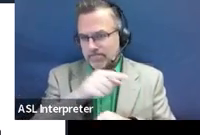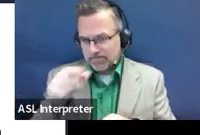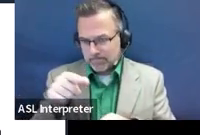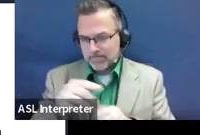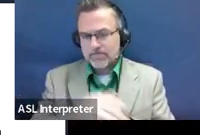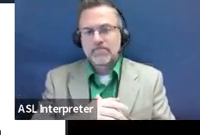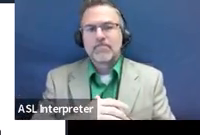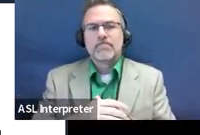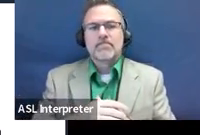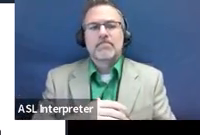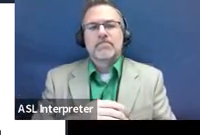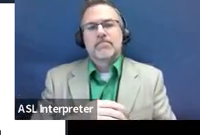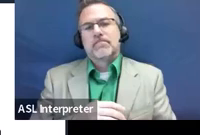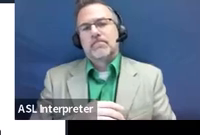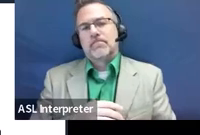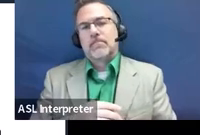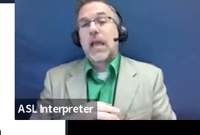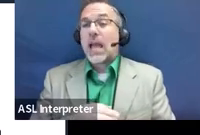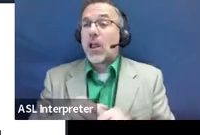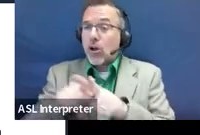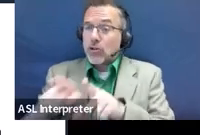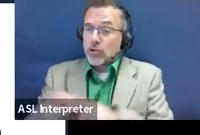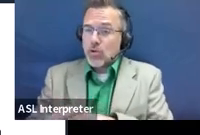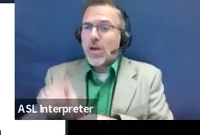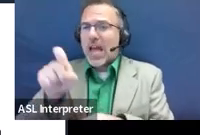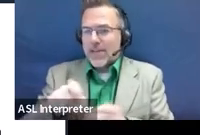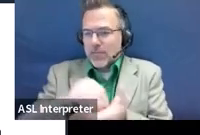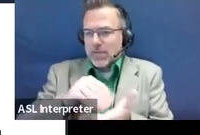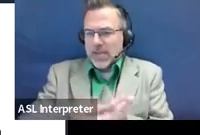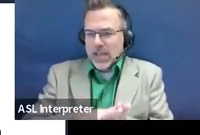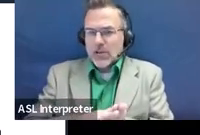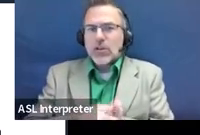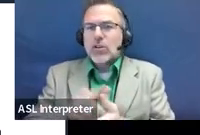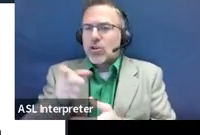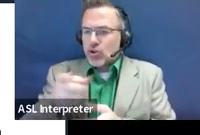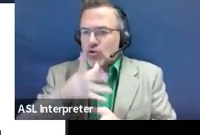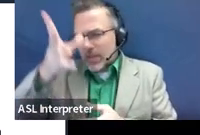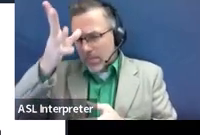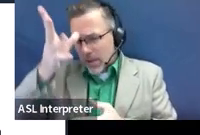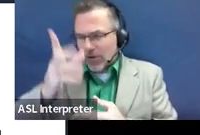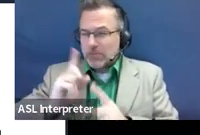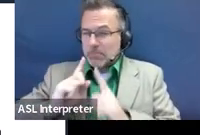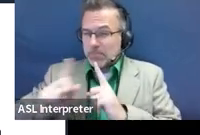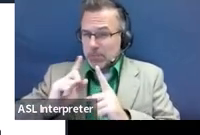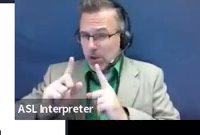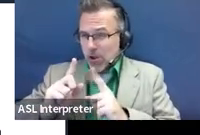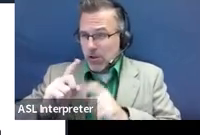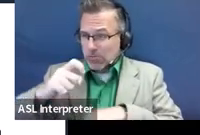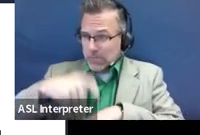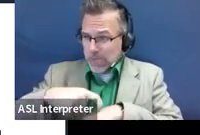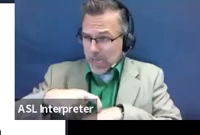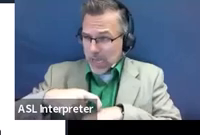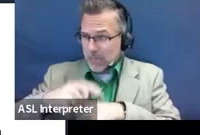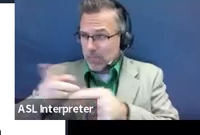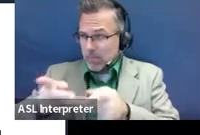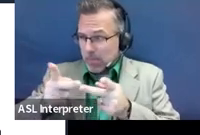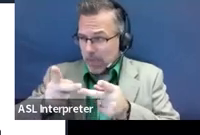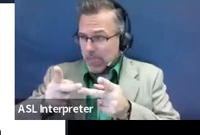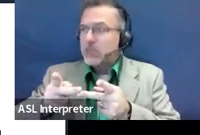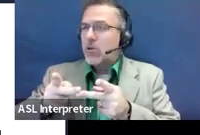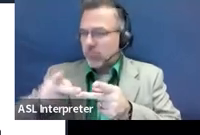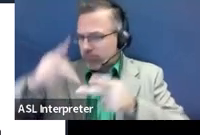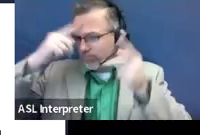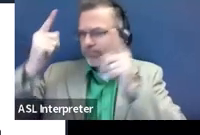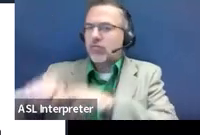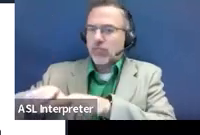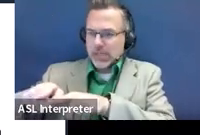scheduling the meeting at a mutually agreed upon time and place. So that's very important. So you can see here it